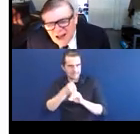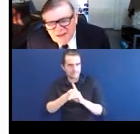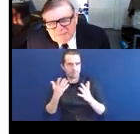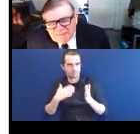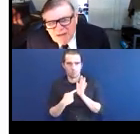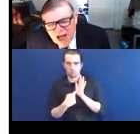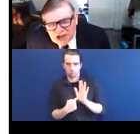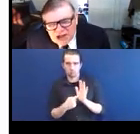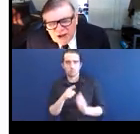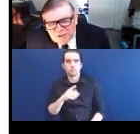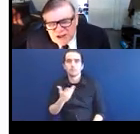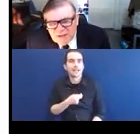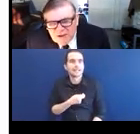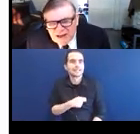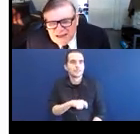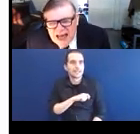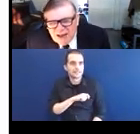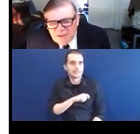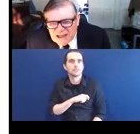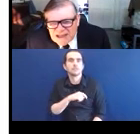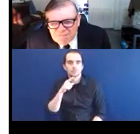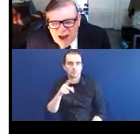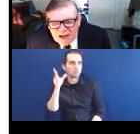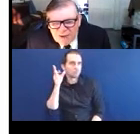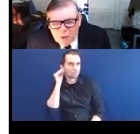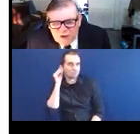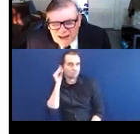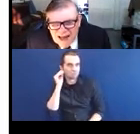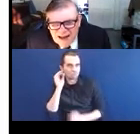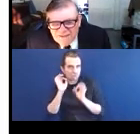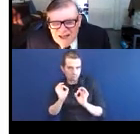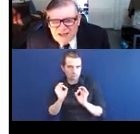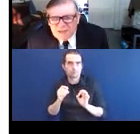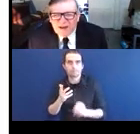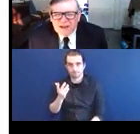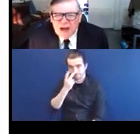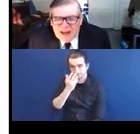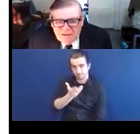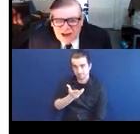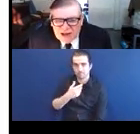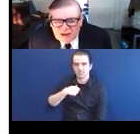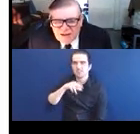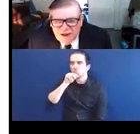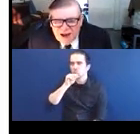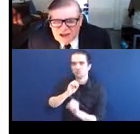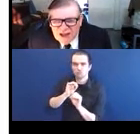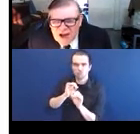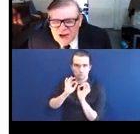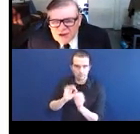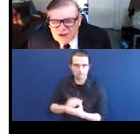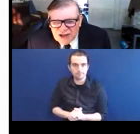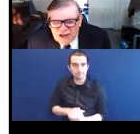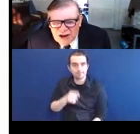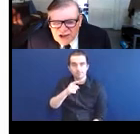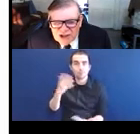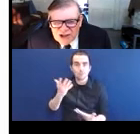the riot shields which say police. Now they're being sprayed with water cannon. The police behind their riot shields are advancing,